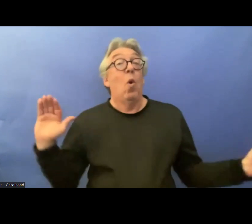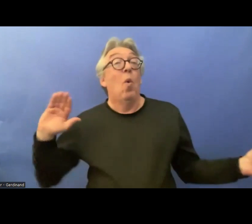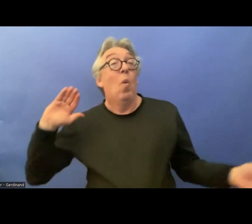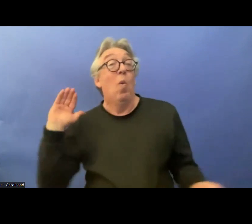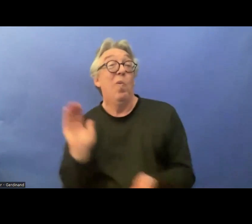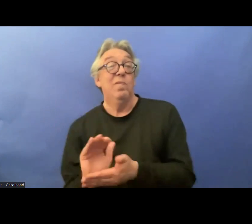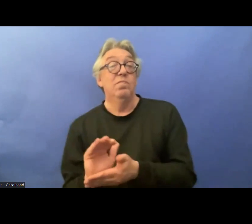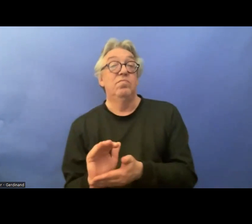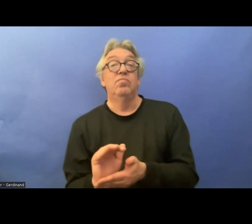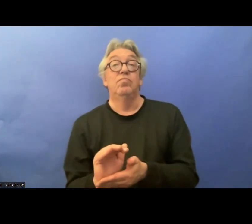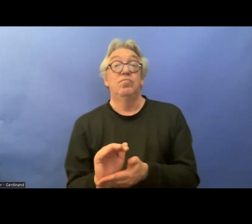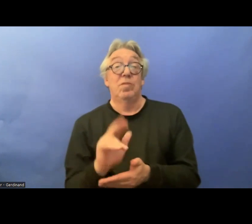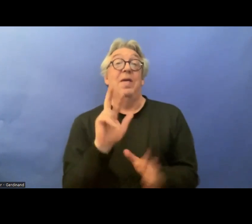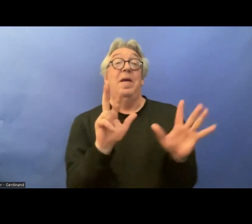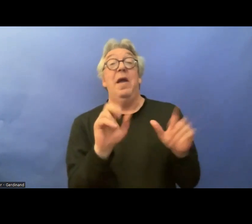that the